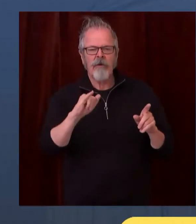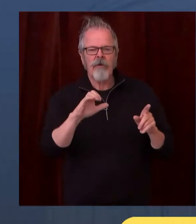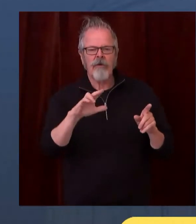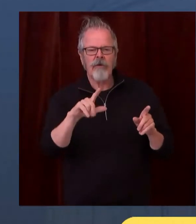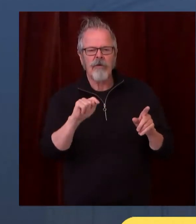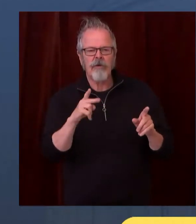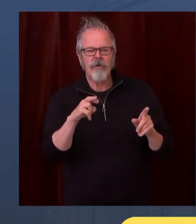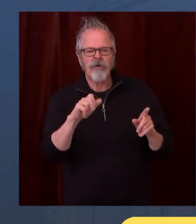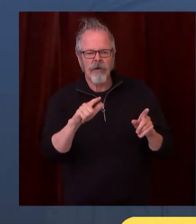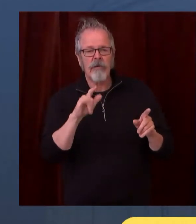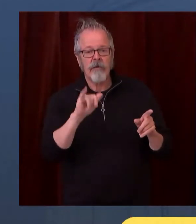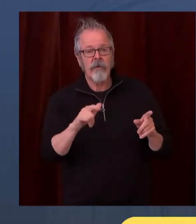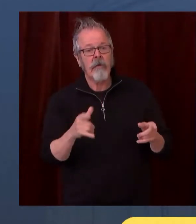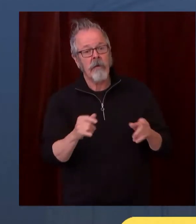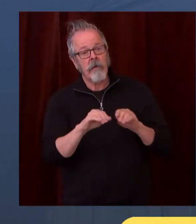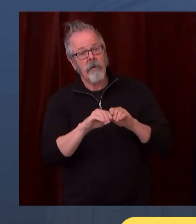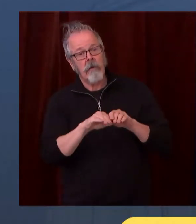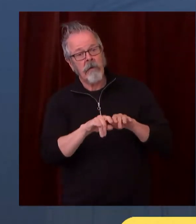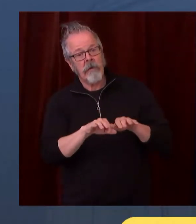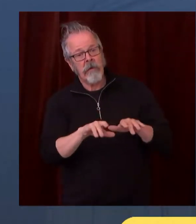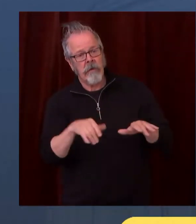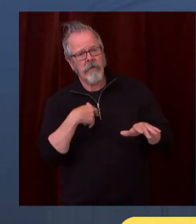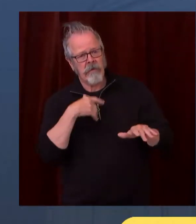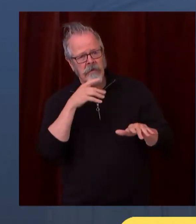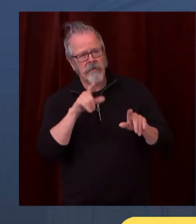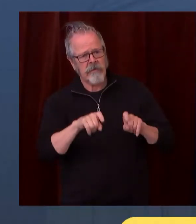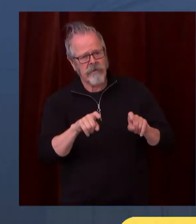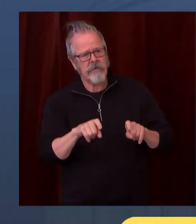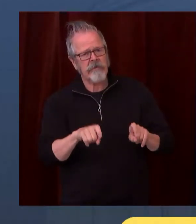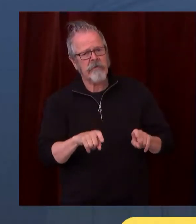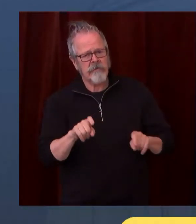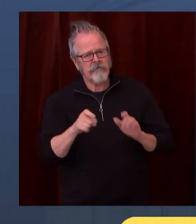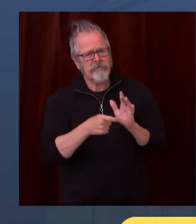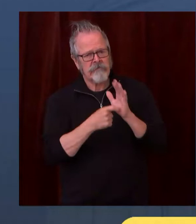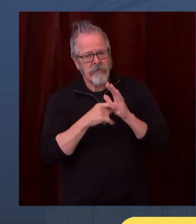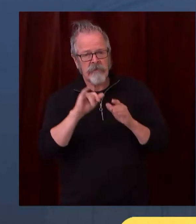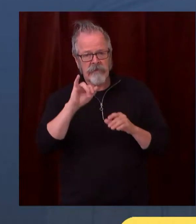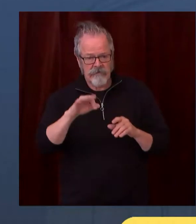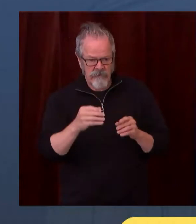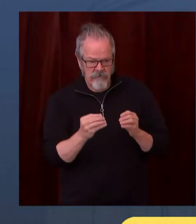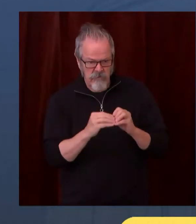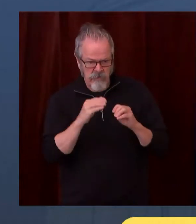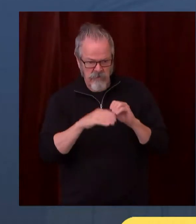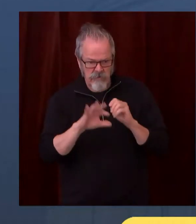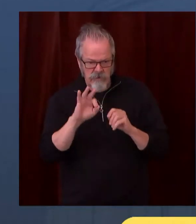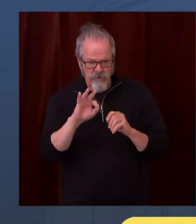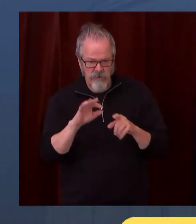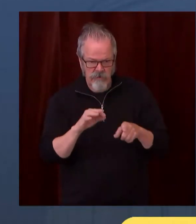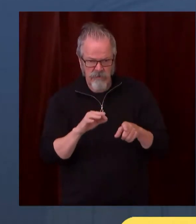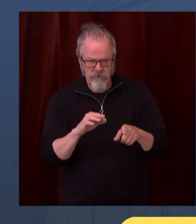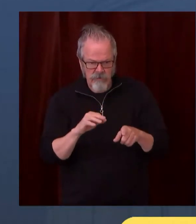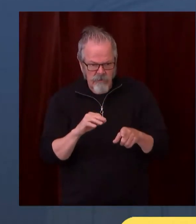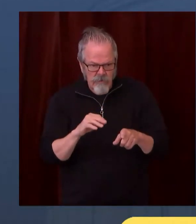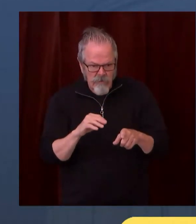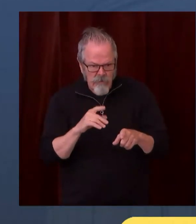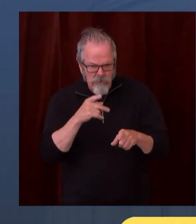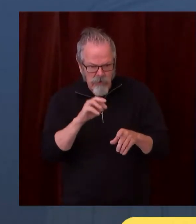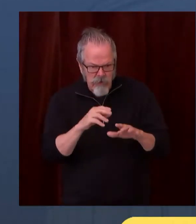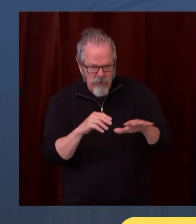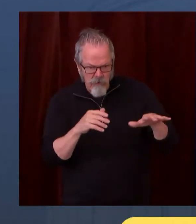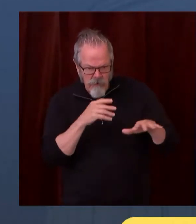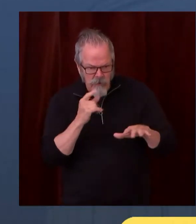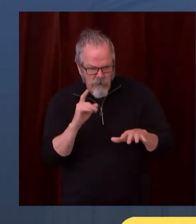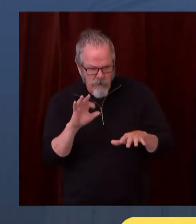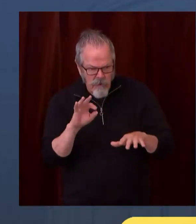group. And if local health jurisdictions report that an employer's workforce has more than 9 positive cases within 2